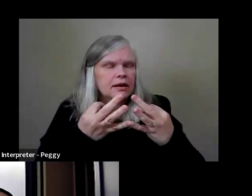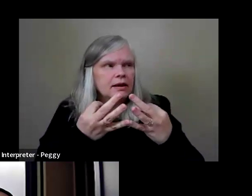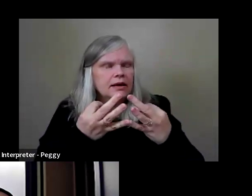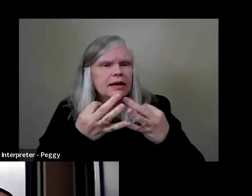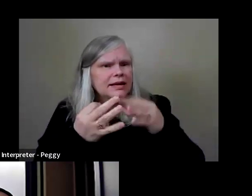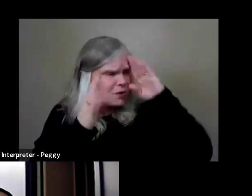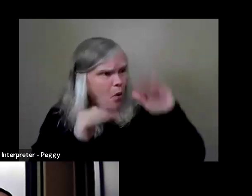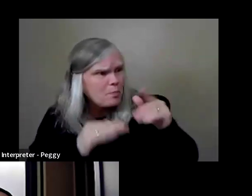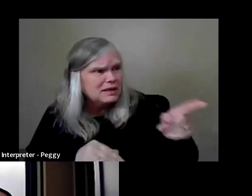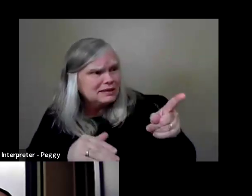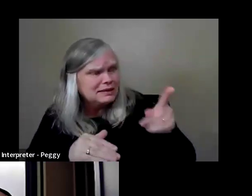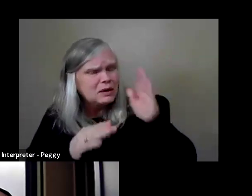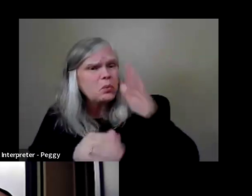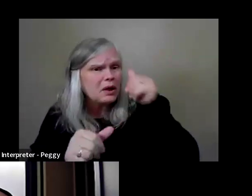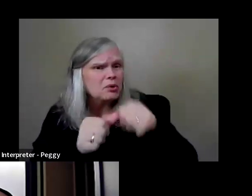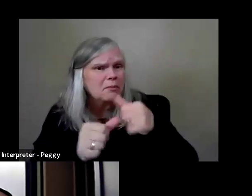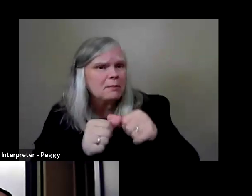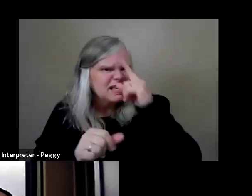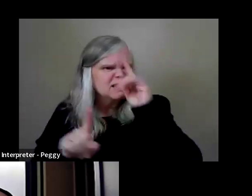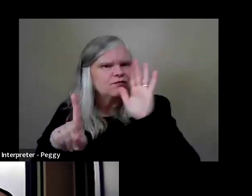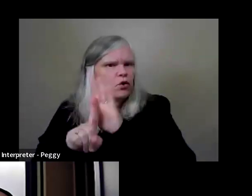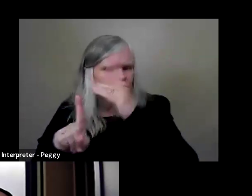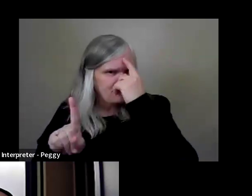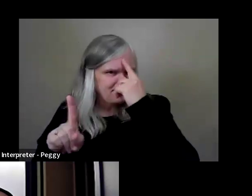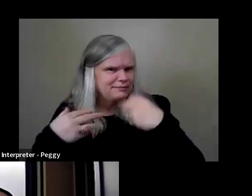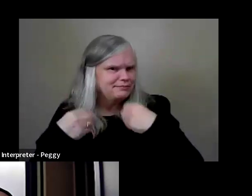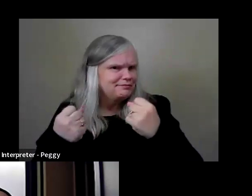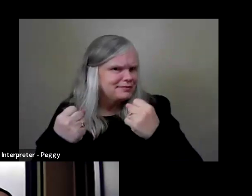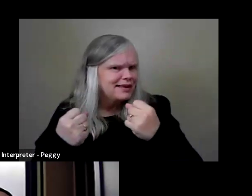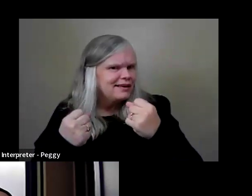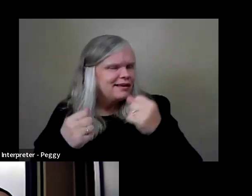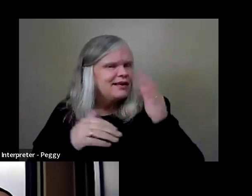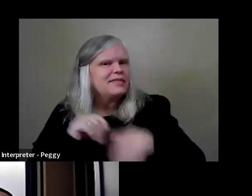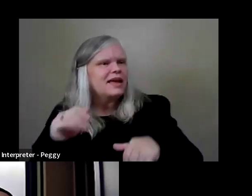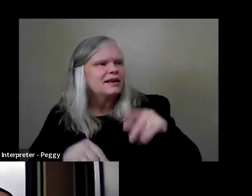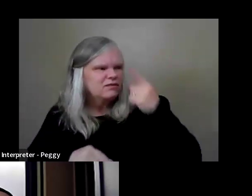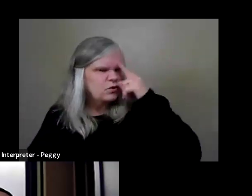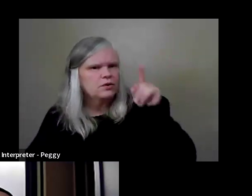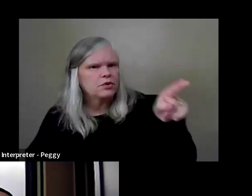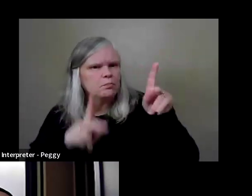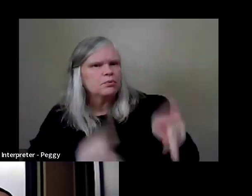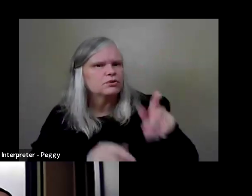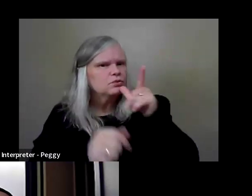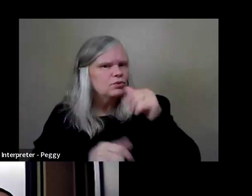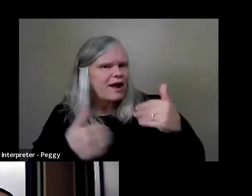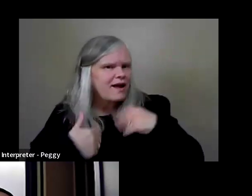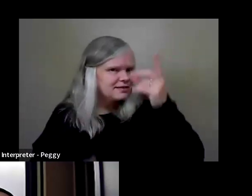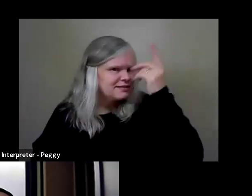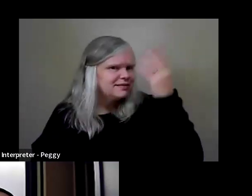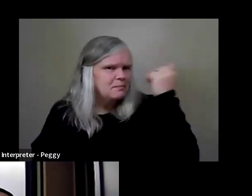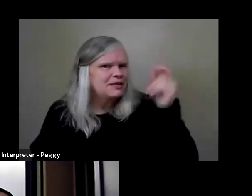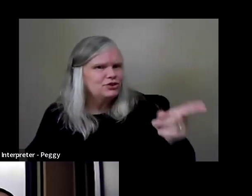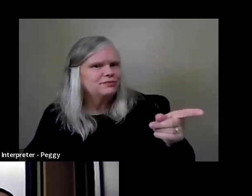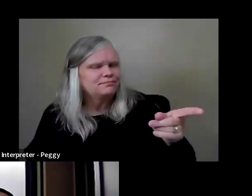loved one will remember. And it's more for their sake than for the good of that individual with dementia. And